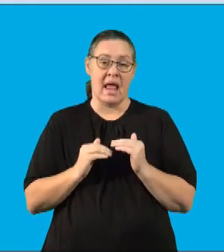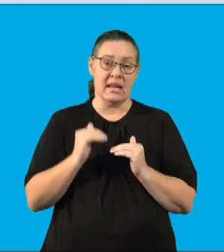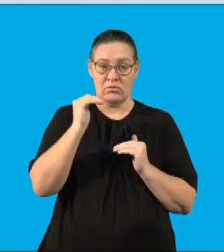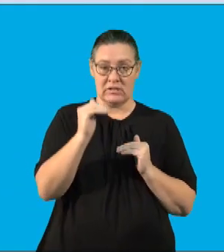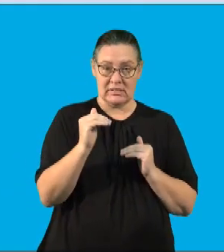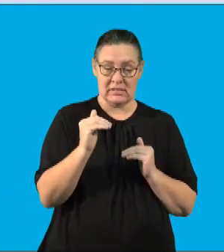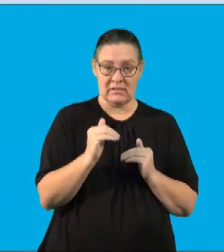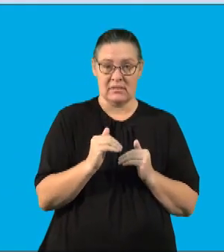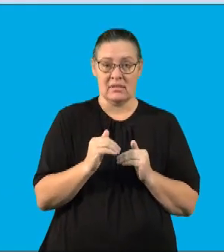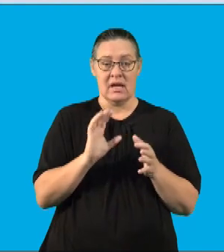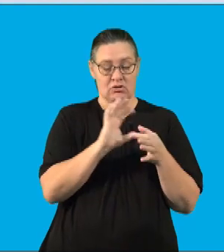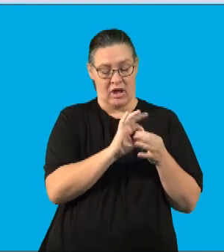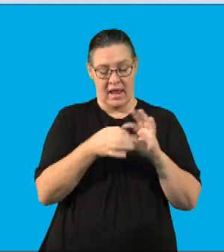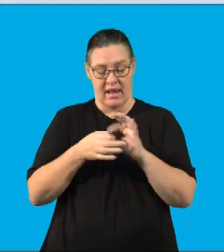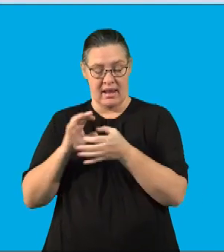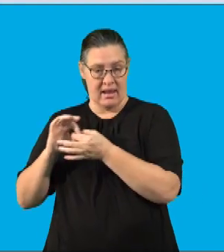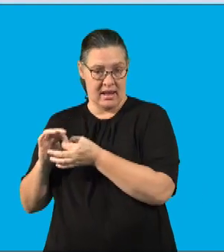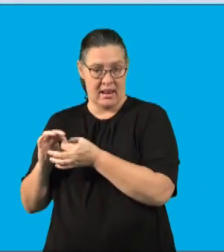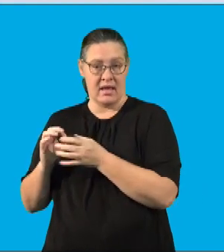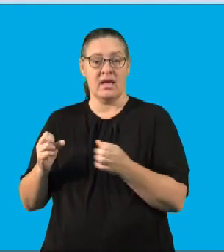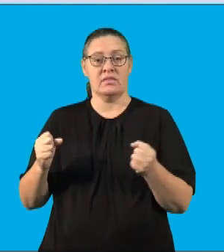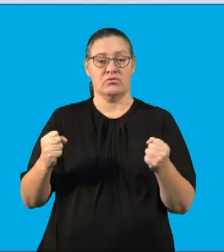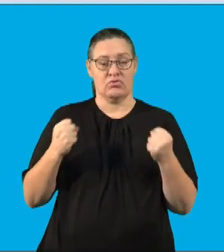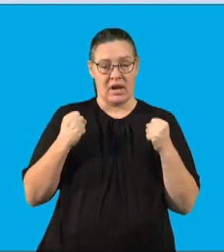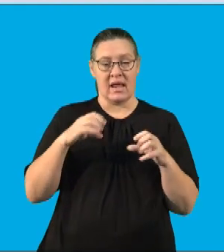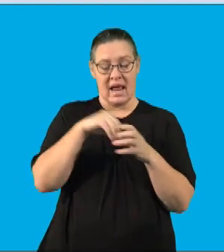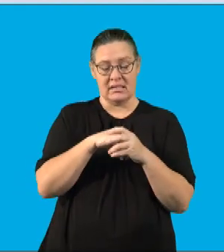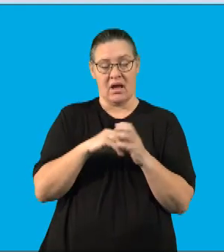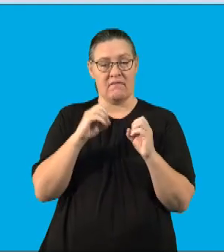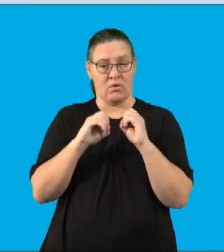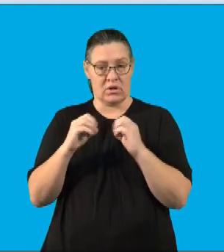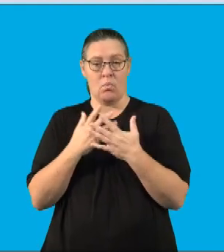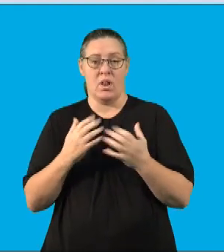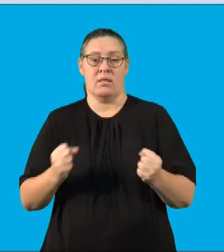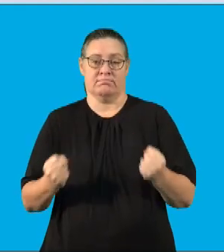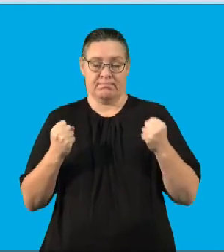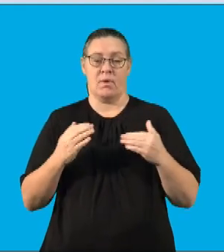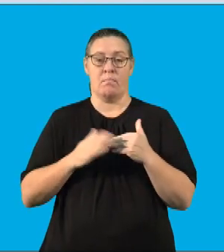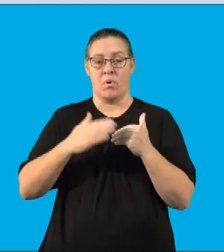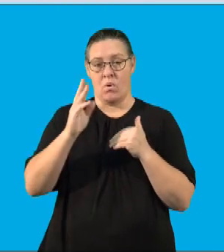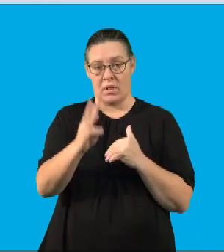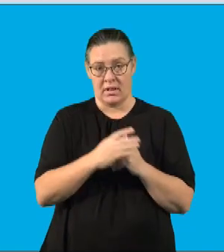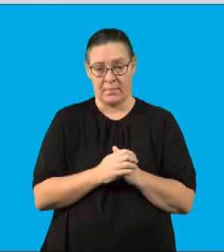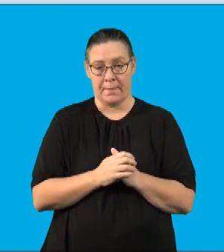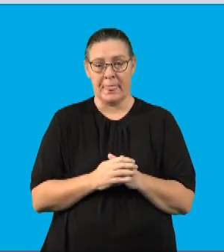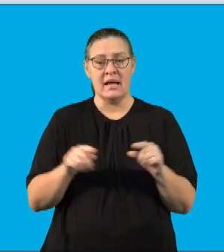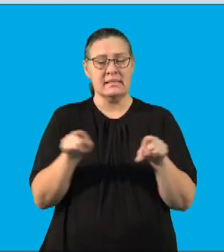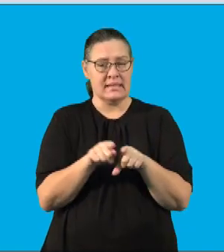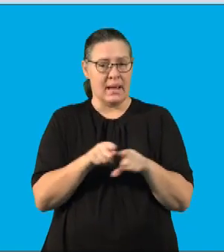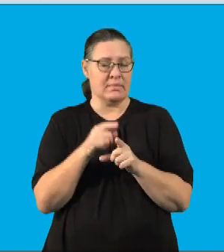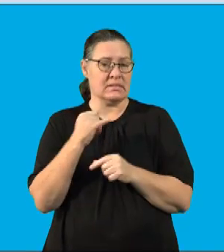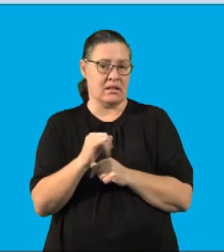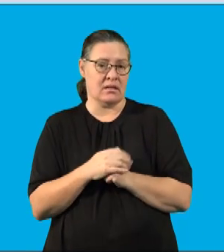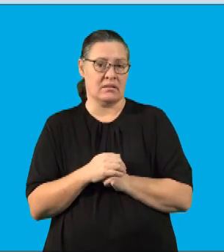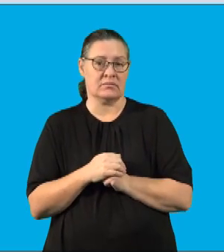are increasing the chain length, the strength of the intermolecular force is also going to increase. It is still the same